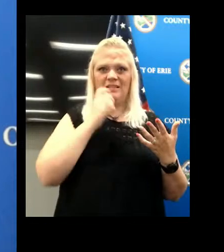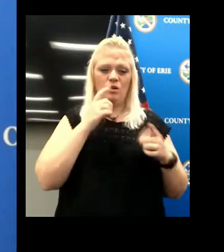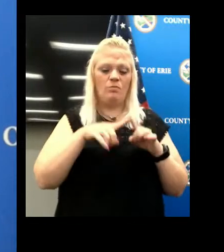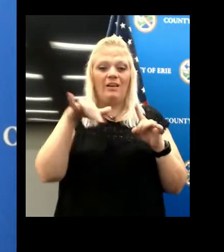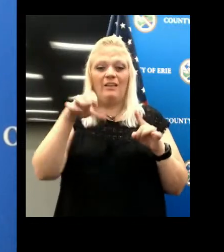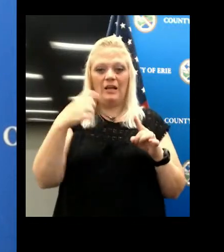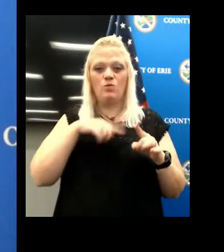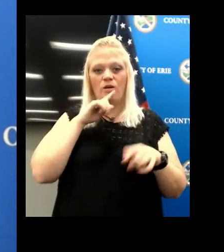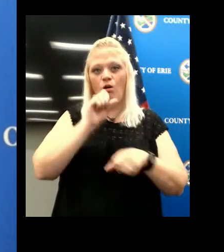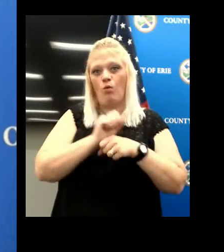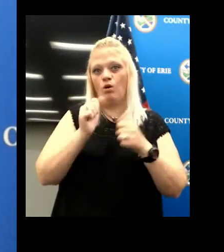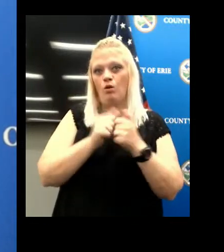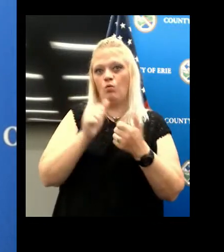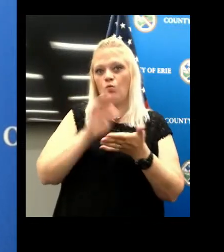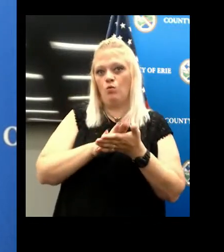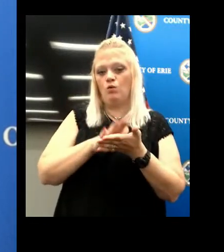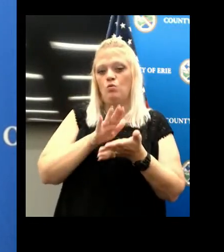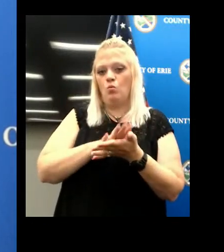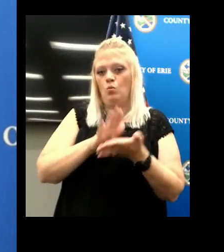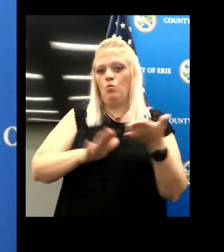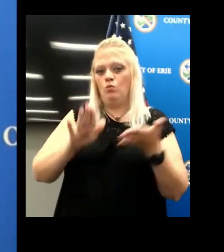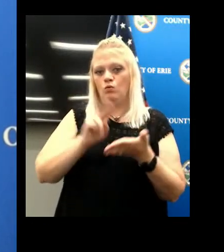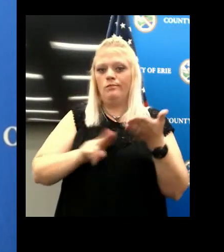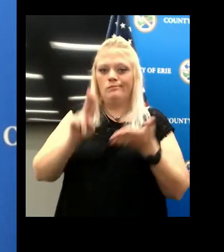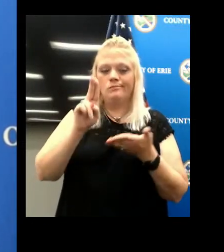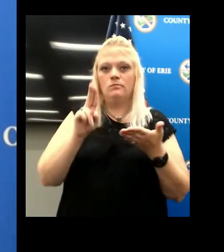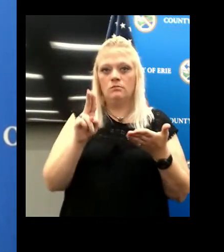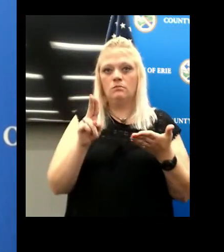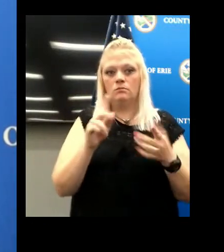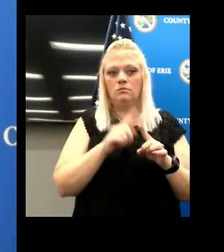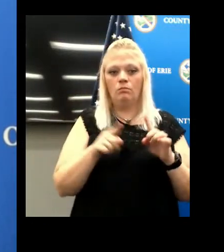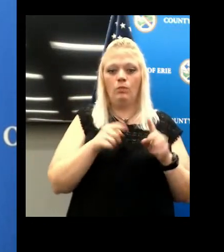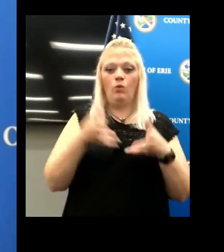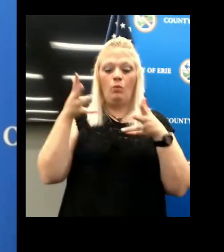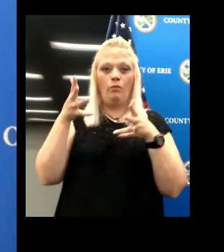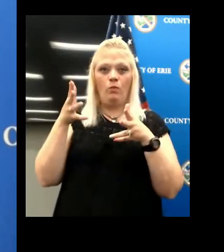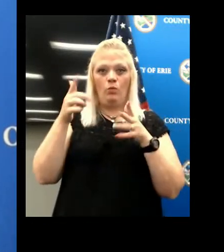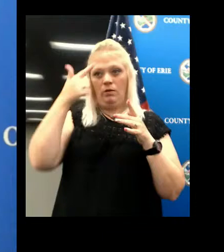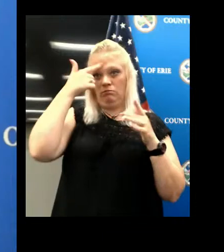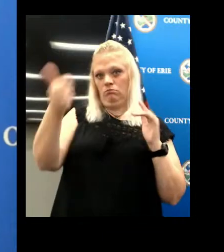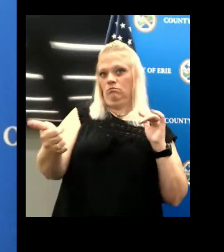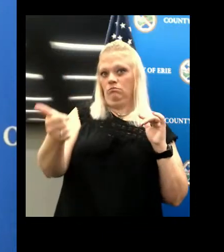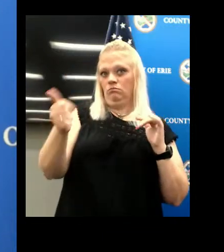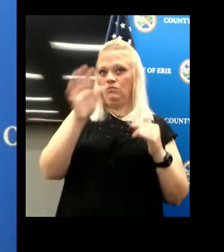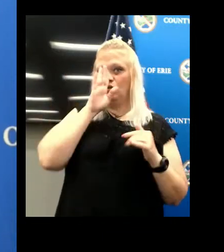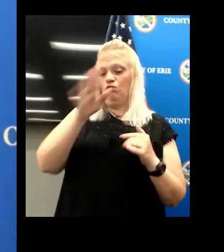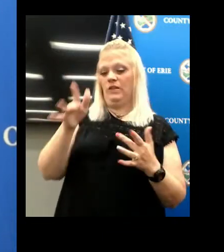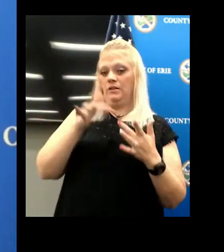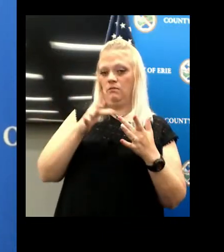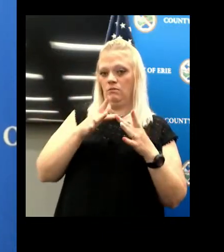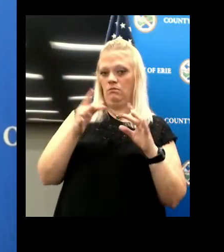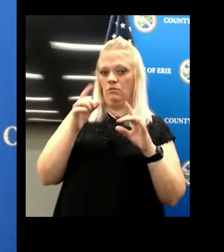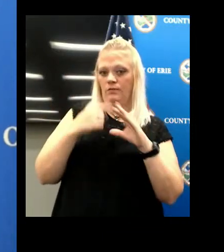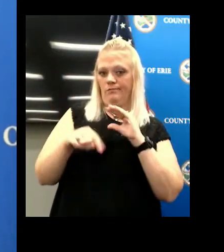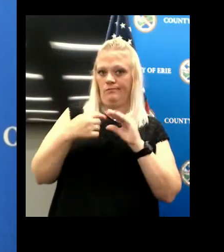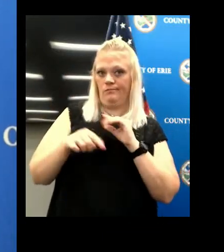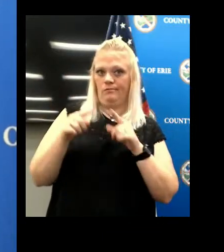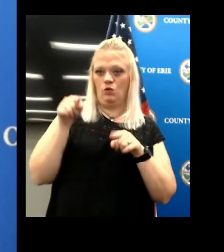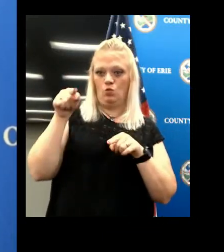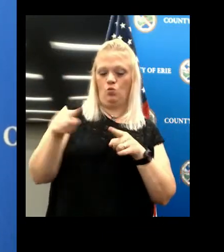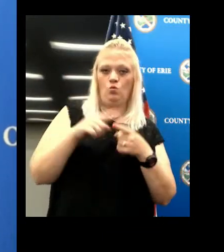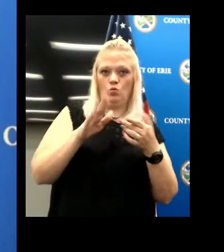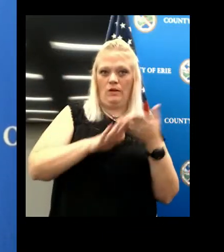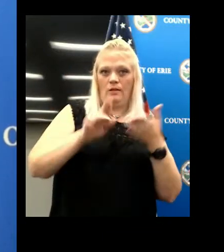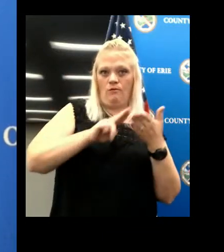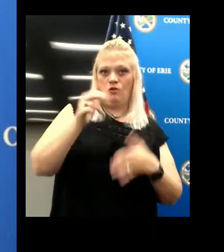are working with the schools and the universities, but we are leaving the direct contact and the messaging primarily to the colleges